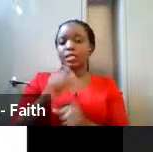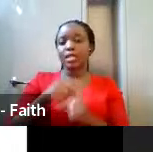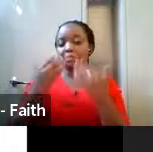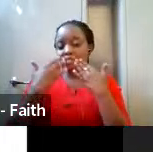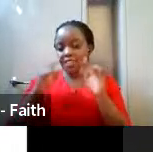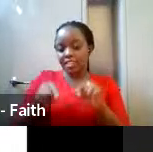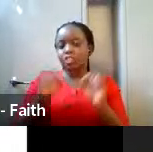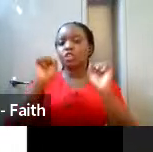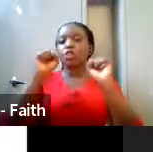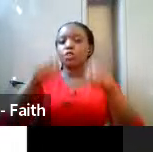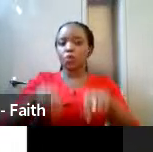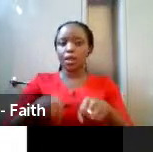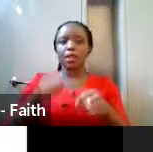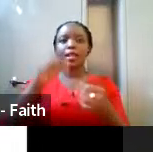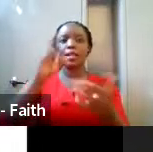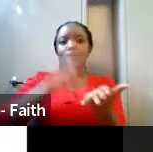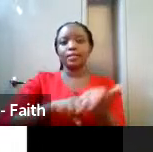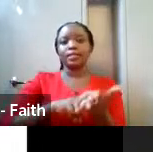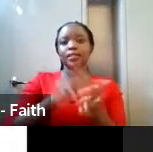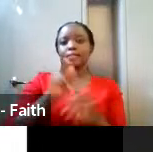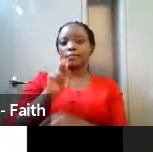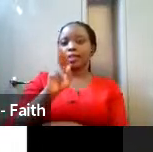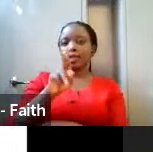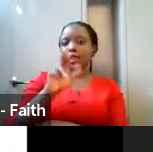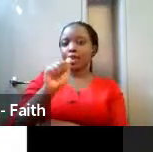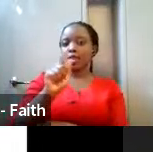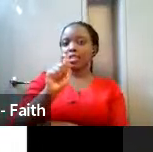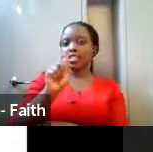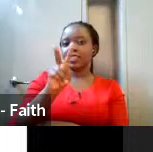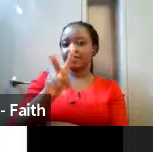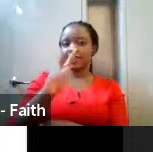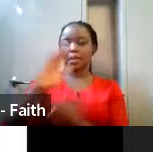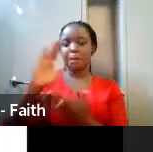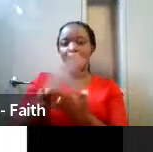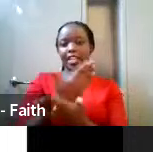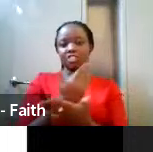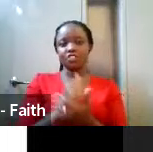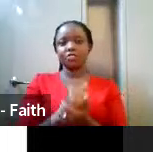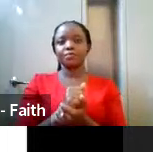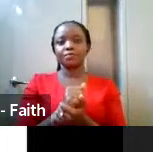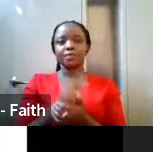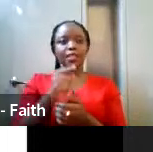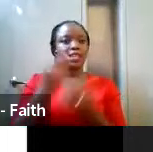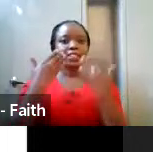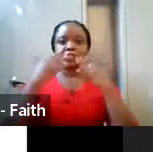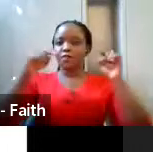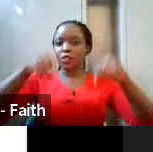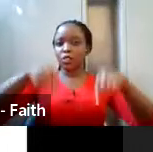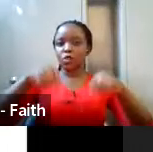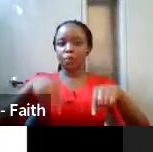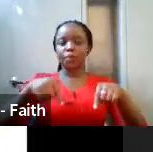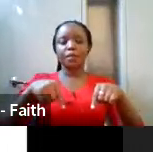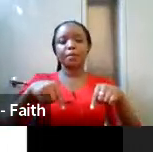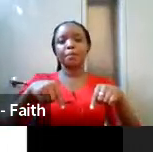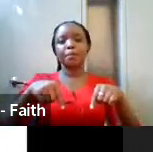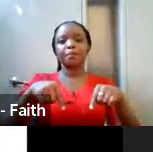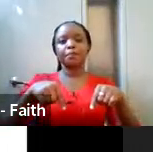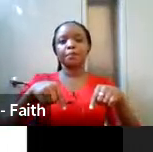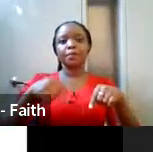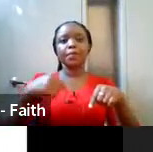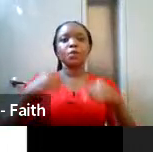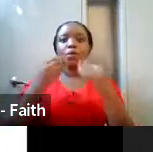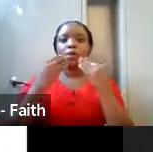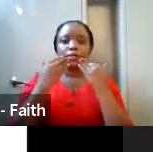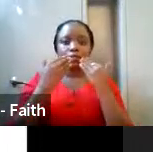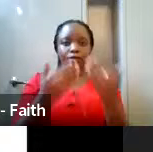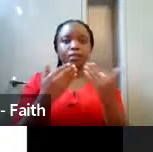and subscribe our KRA TV page. So that was it for today. I really like